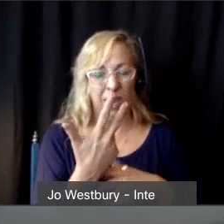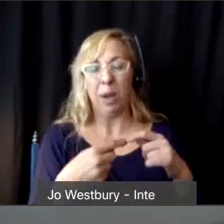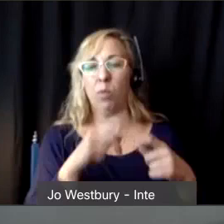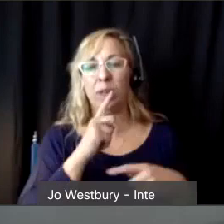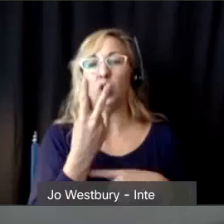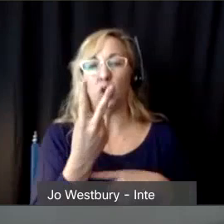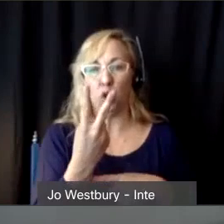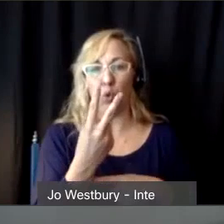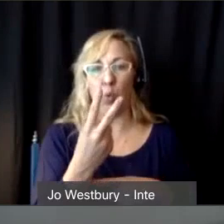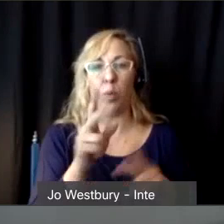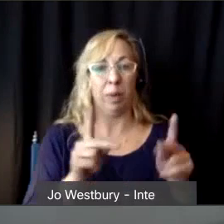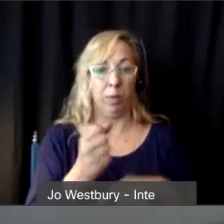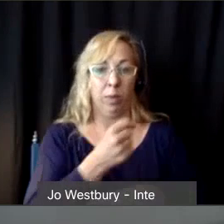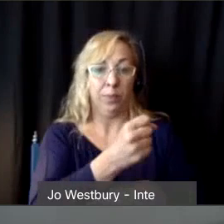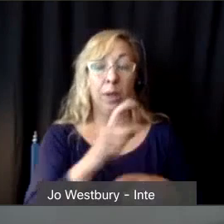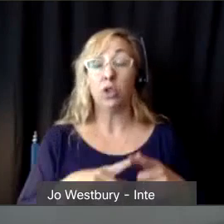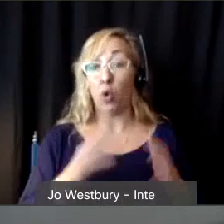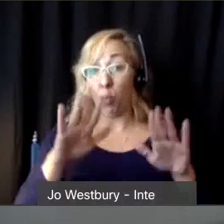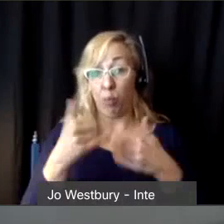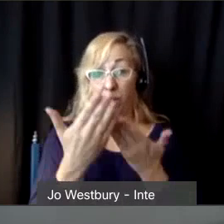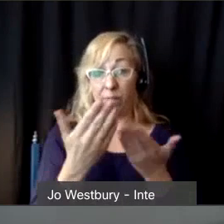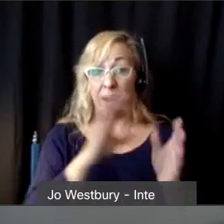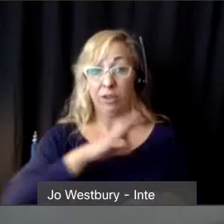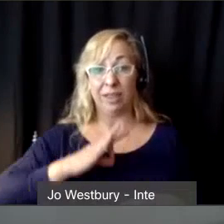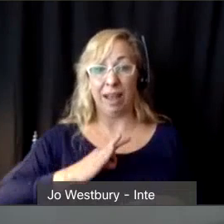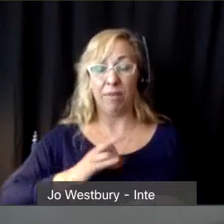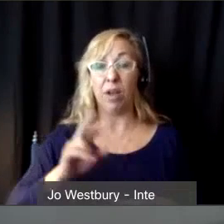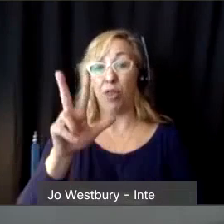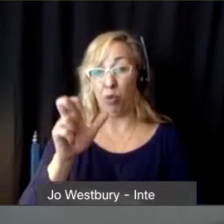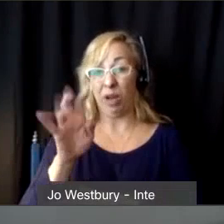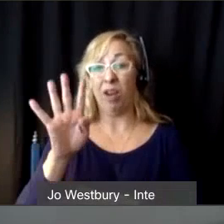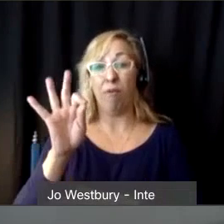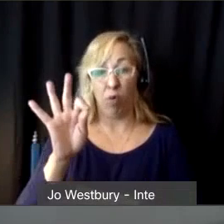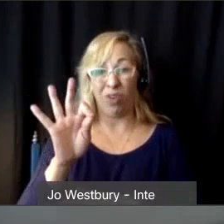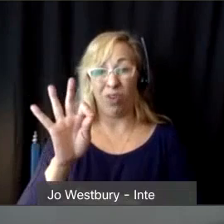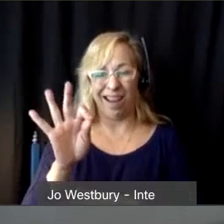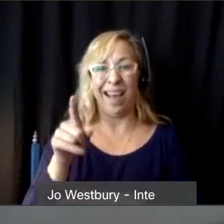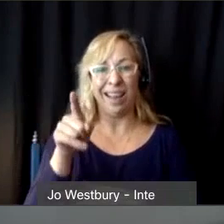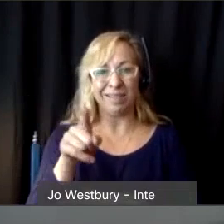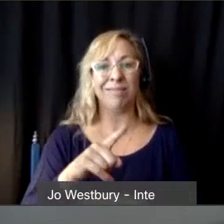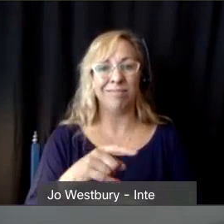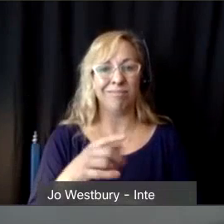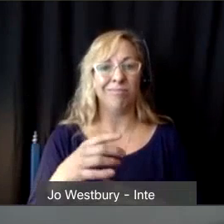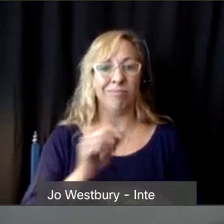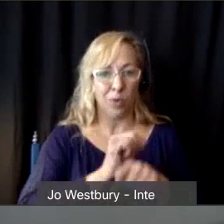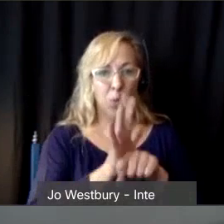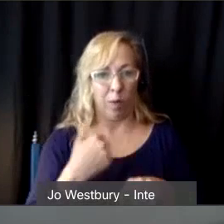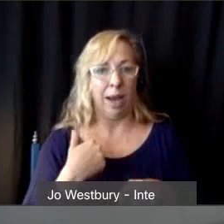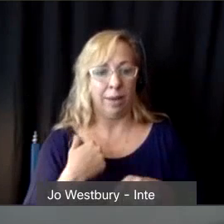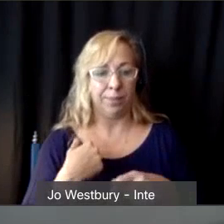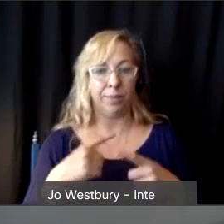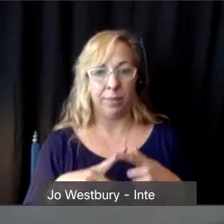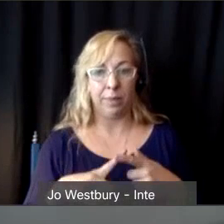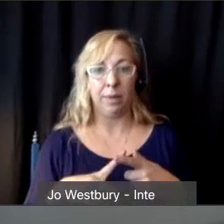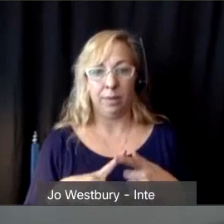Amongst provider staff, there have been 349 staff who have tested positive, including 4 this